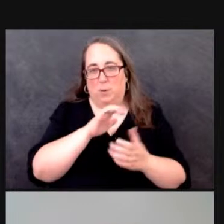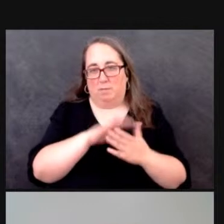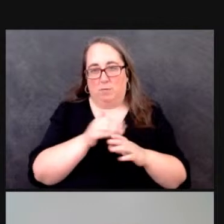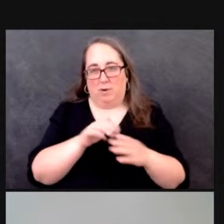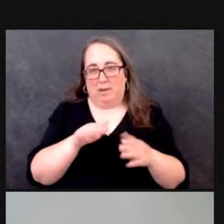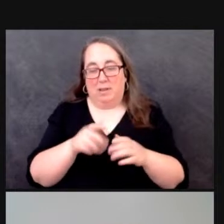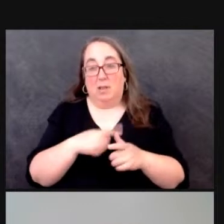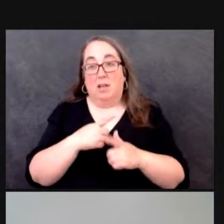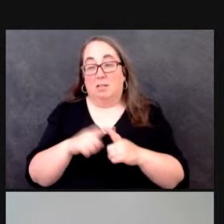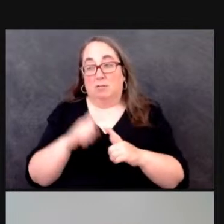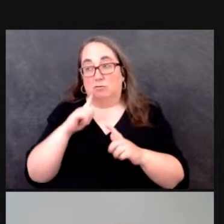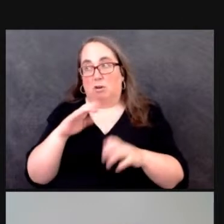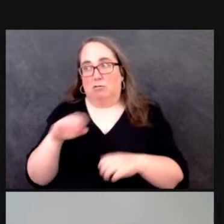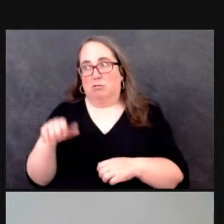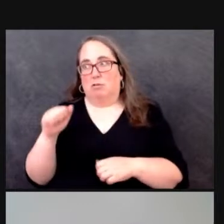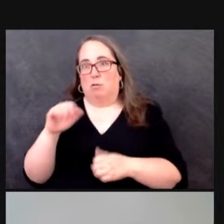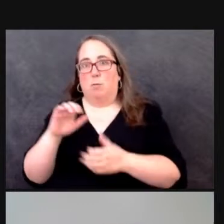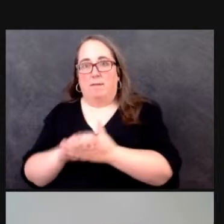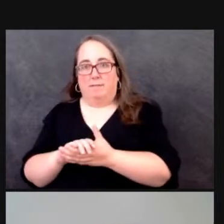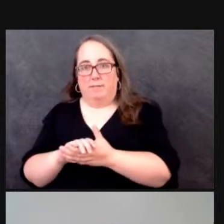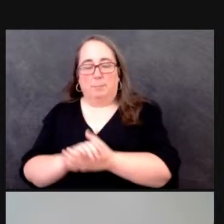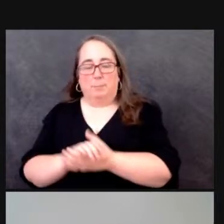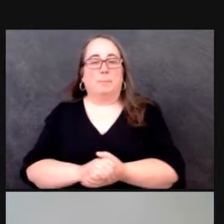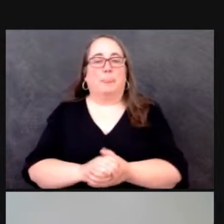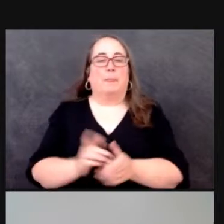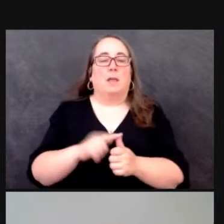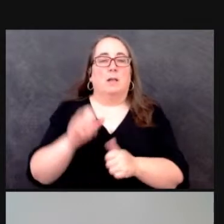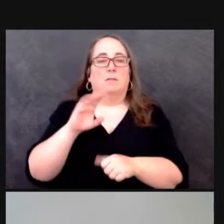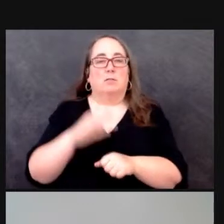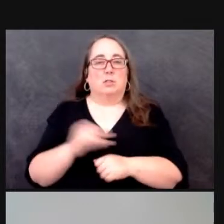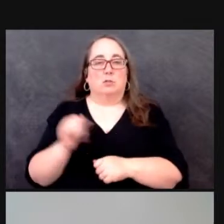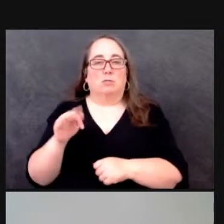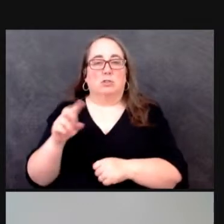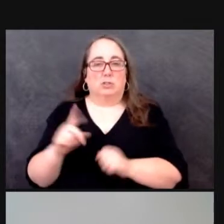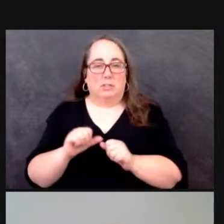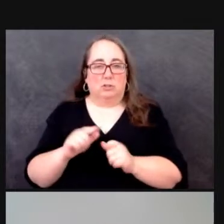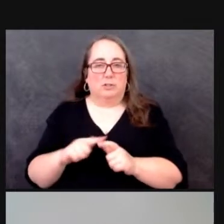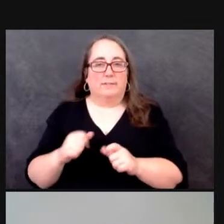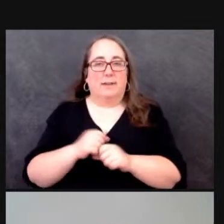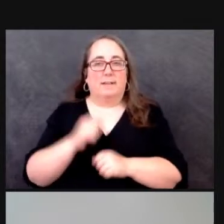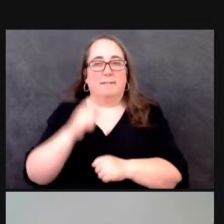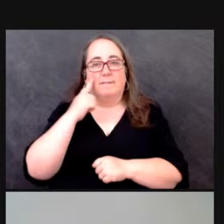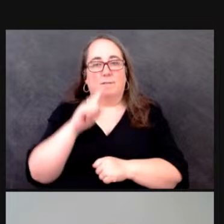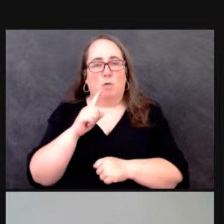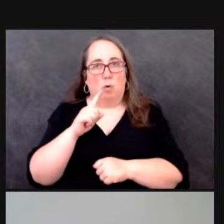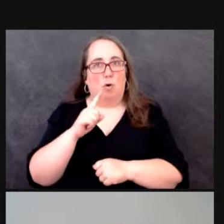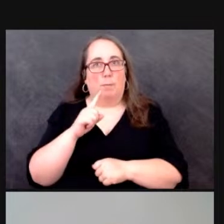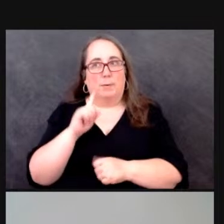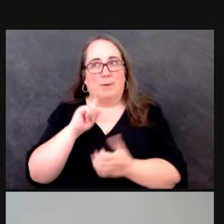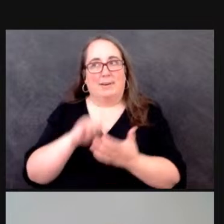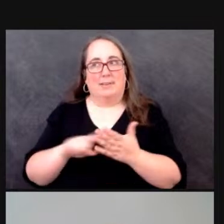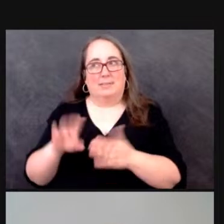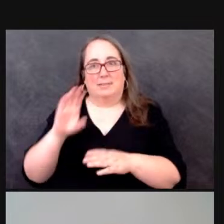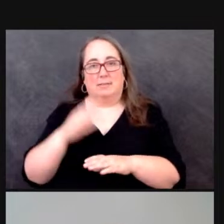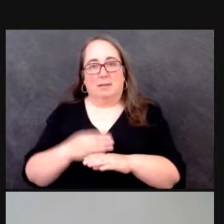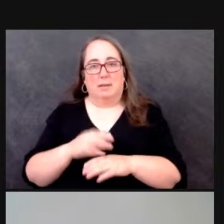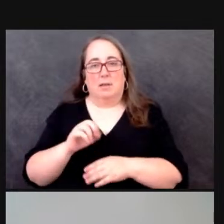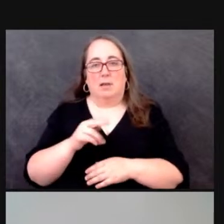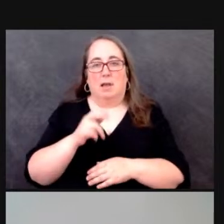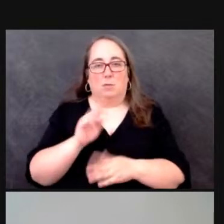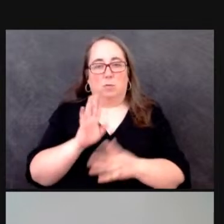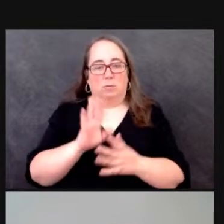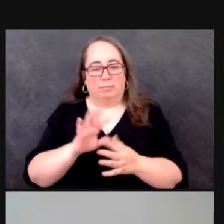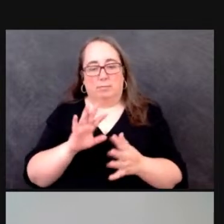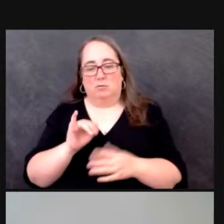other wife, Mary Ann. His first son, Richard, would continue to fight for legitimacy. Edwin disowned John Wilkes after